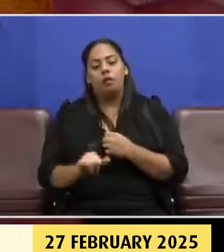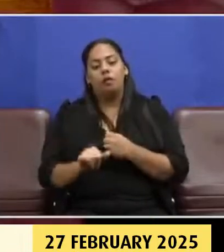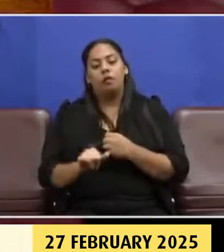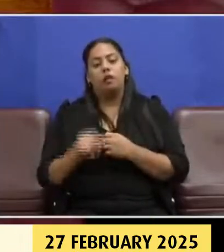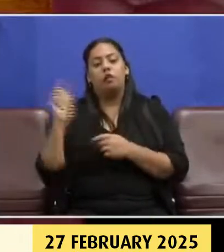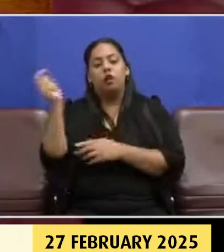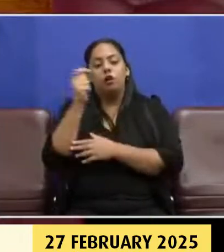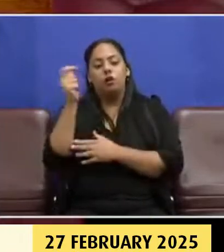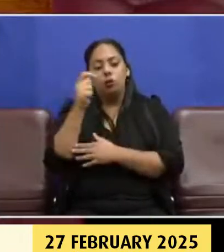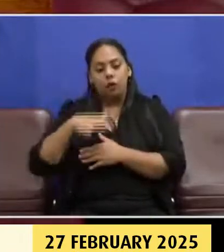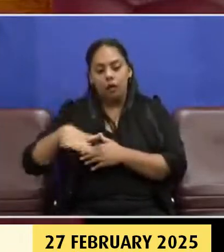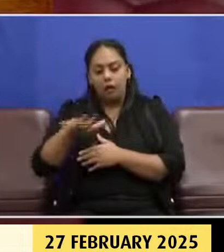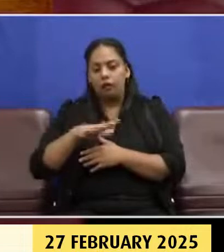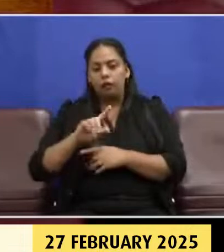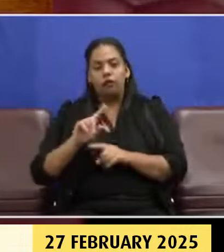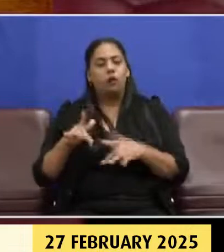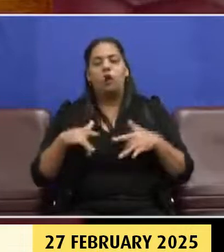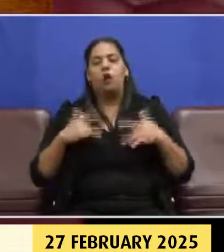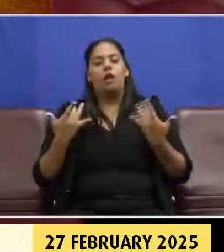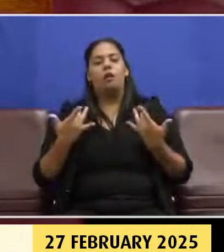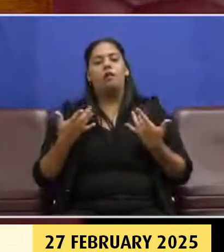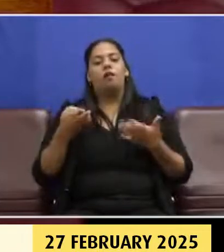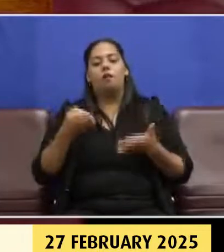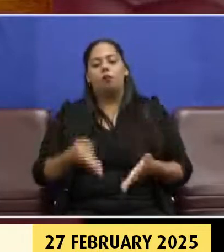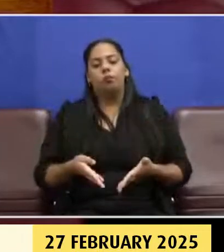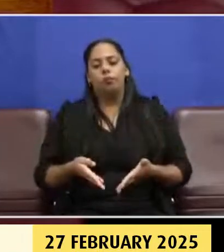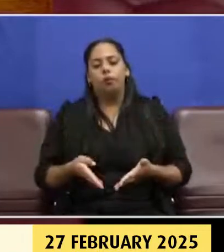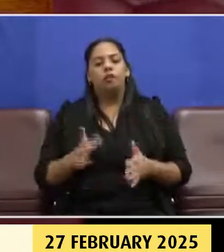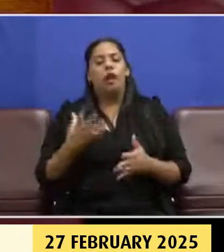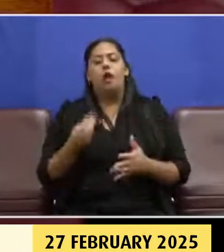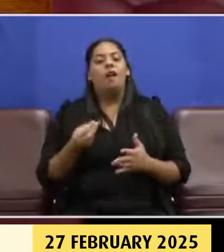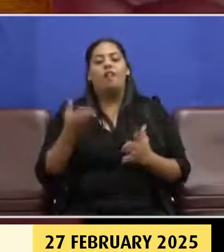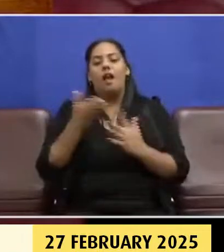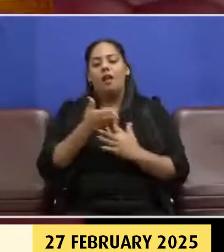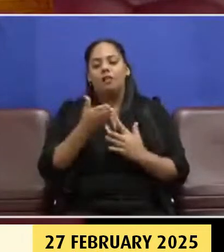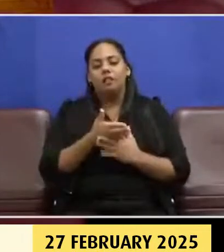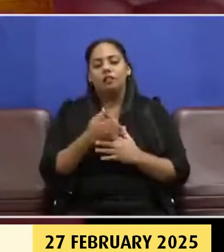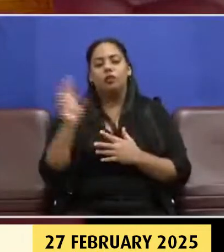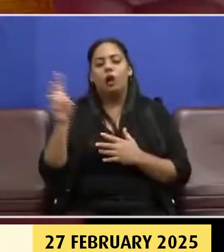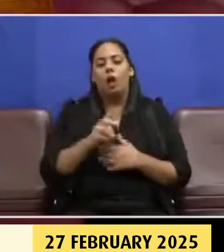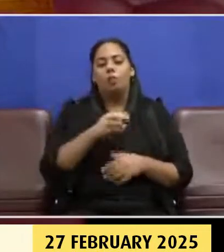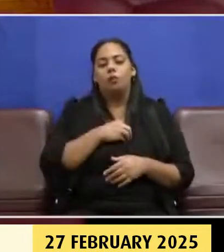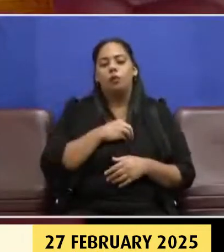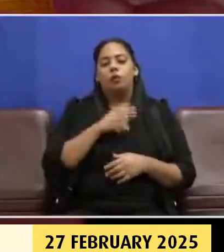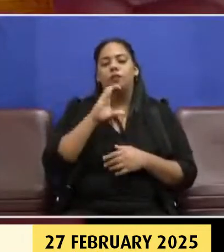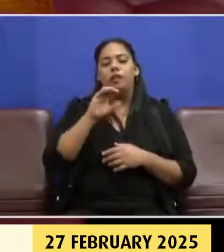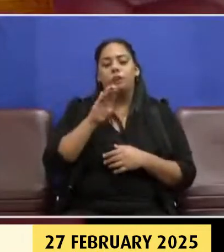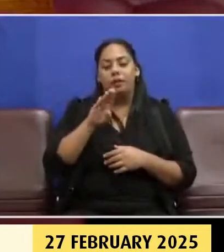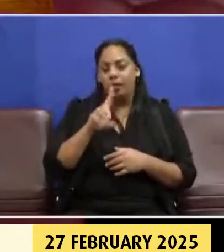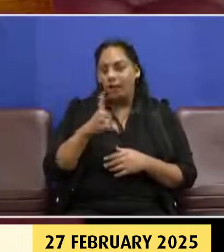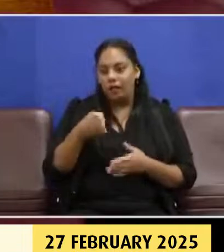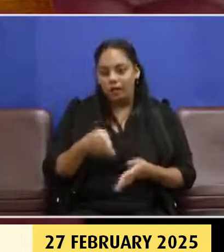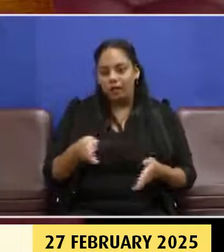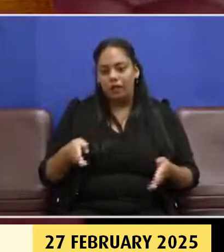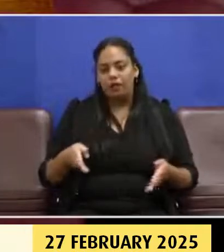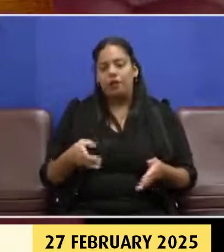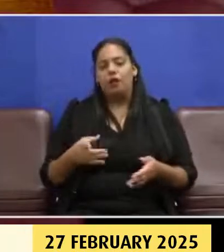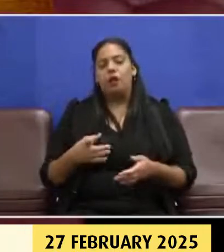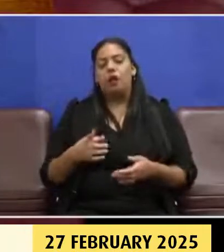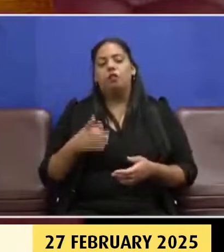rural areas and who don't live necessarily in the urban areas don't have access to come to the CBD to get